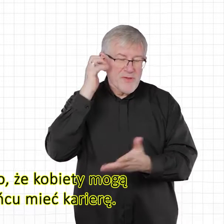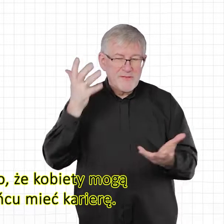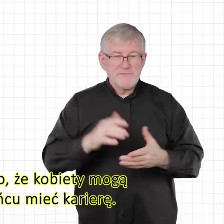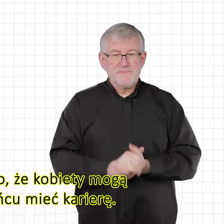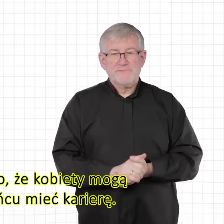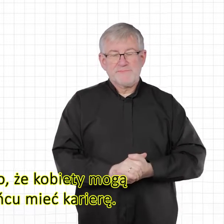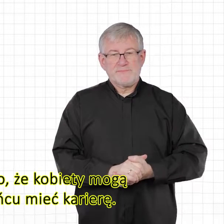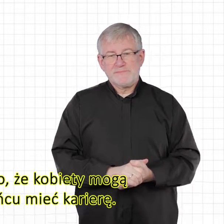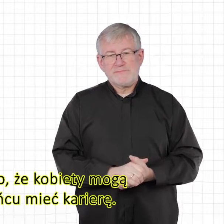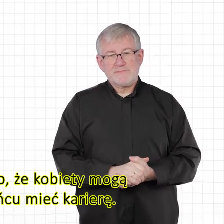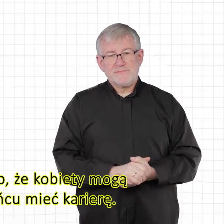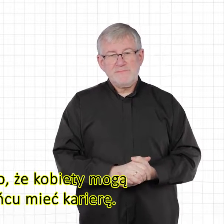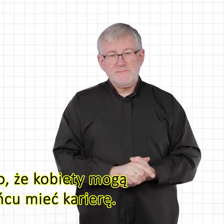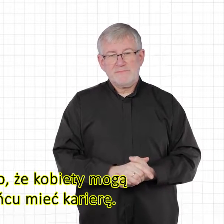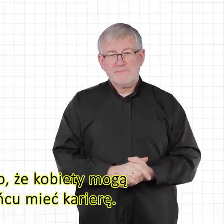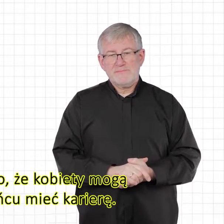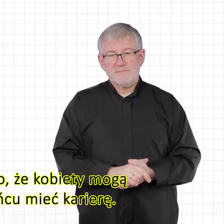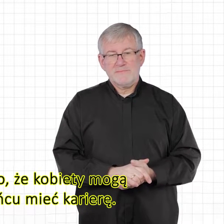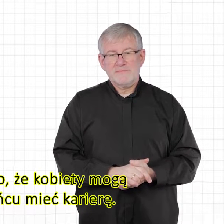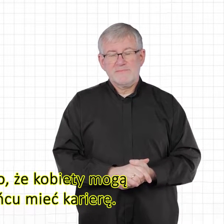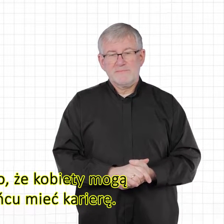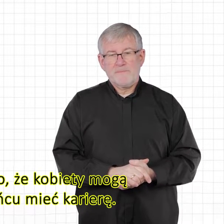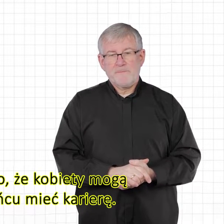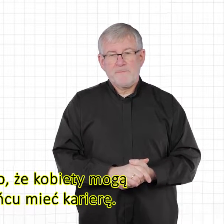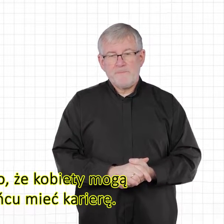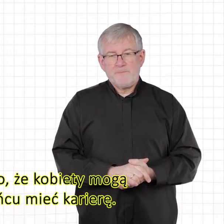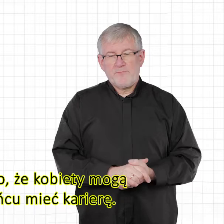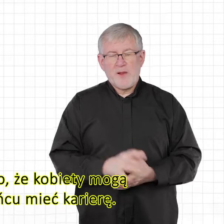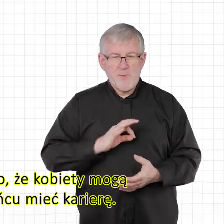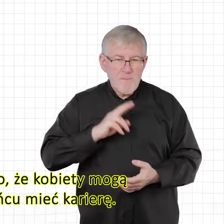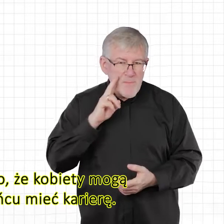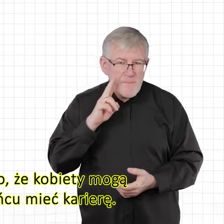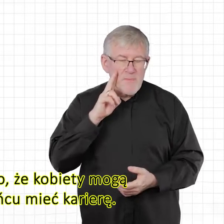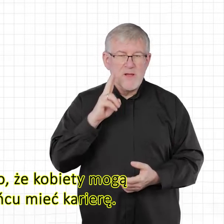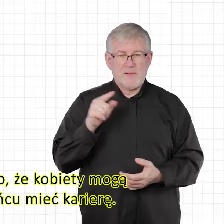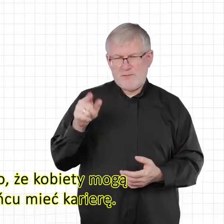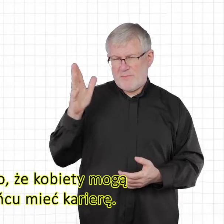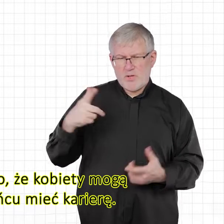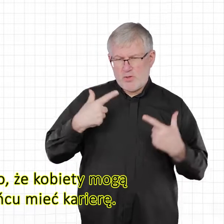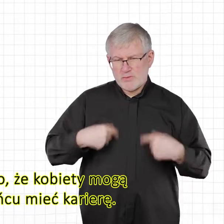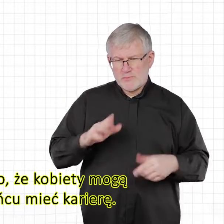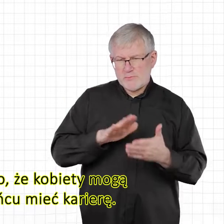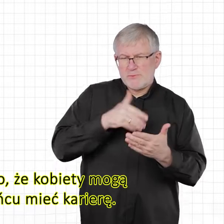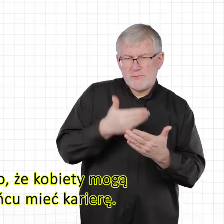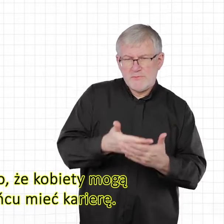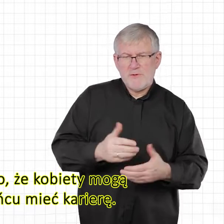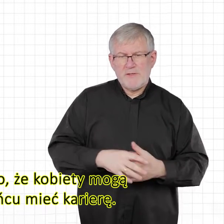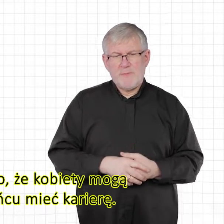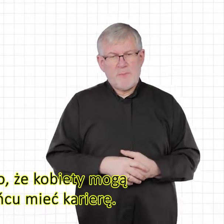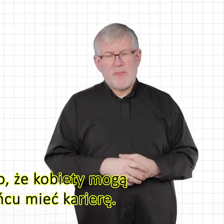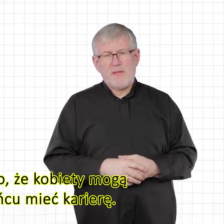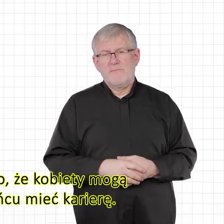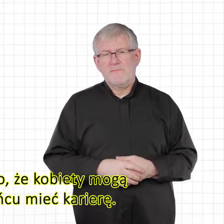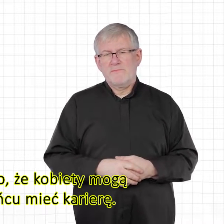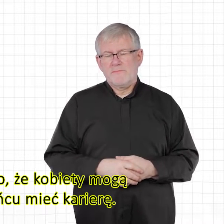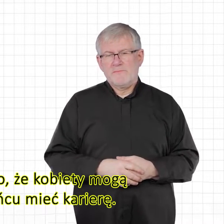that stage in the development, it was very important to see that a woman could basically make a choice